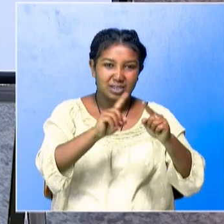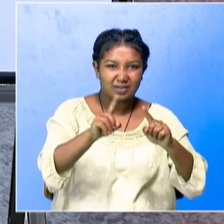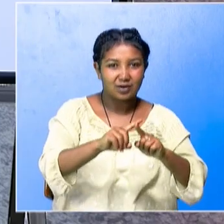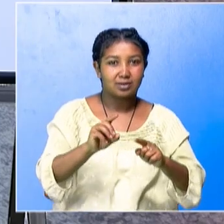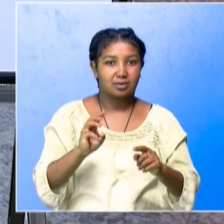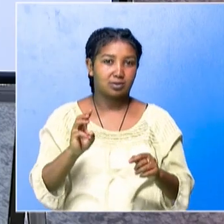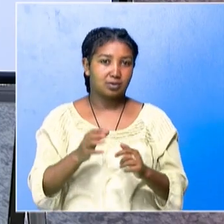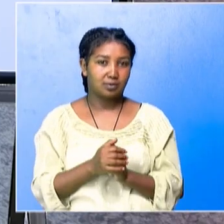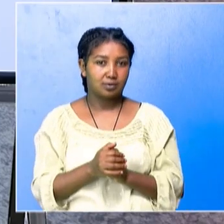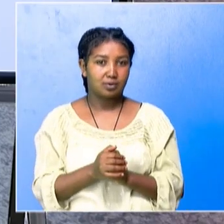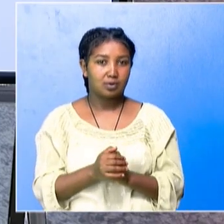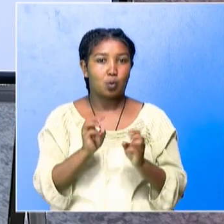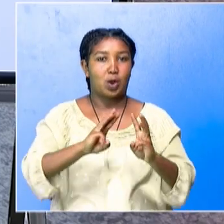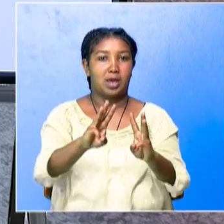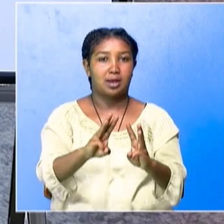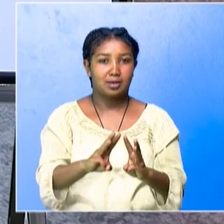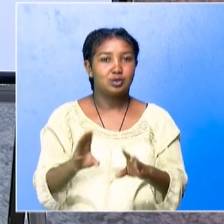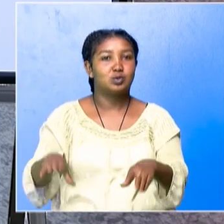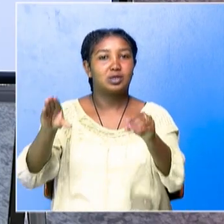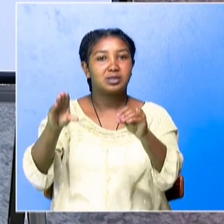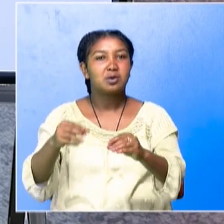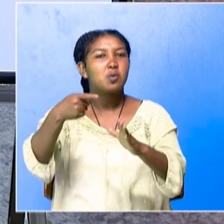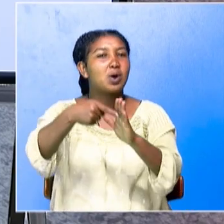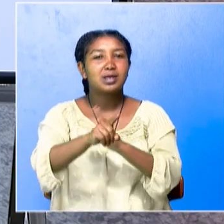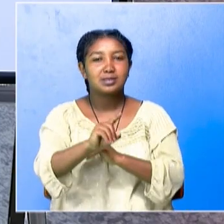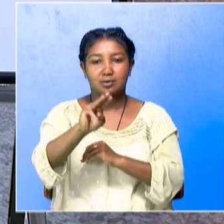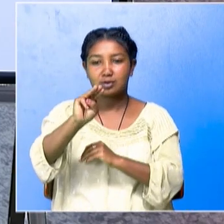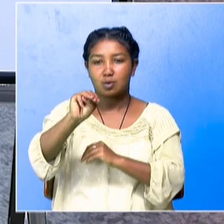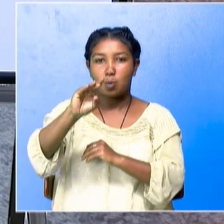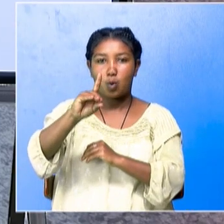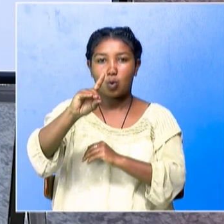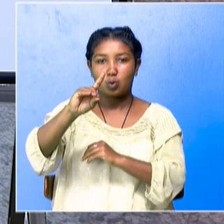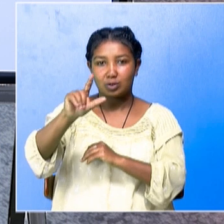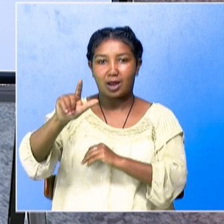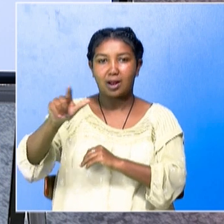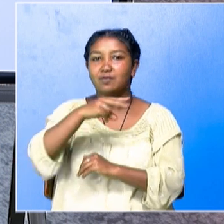way. Students, what is modal verb?